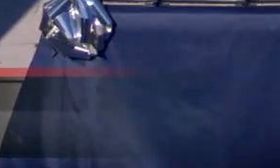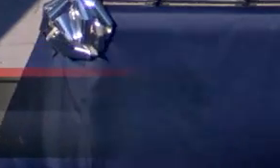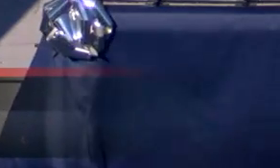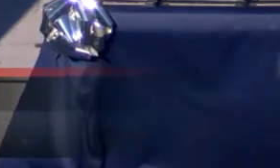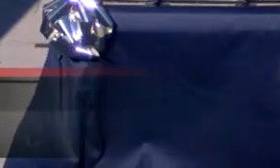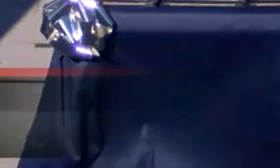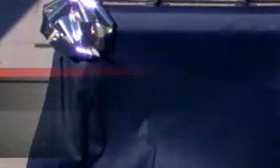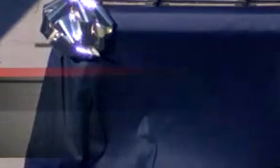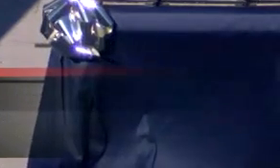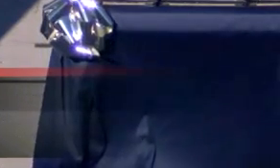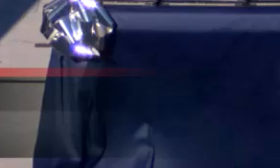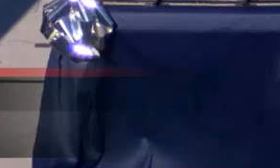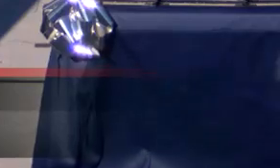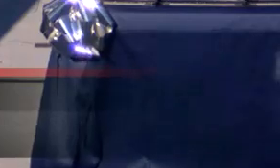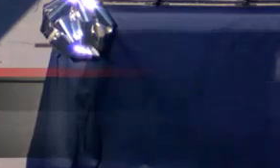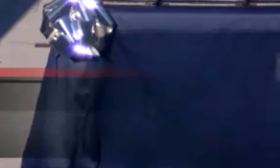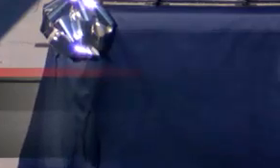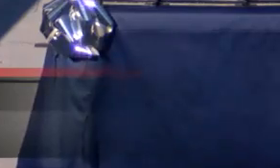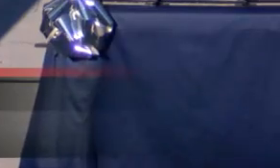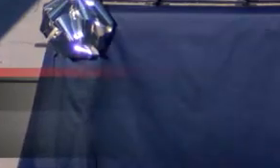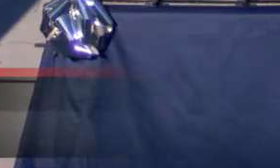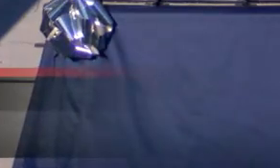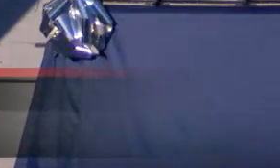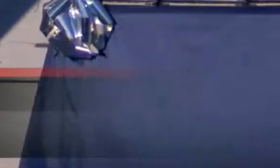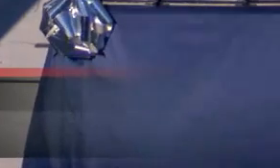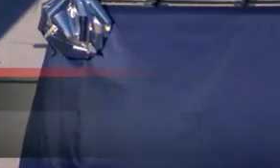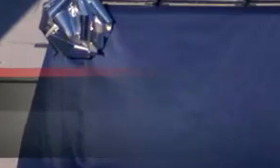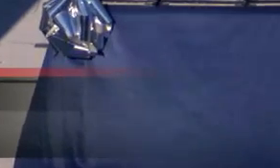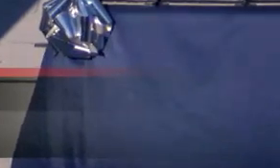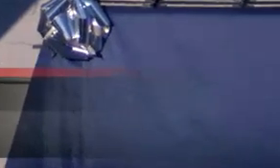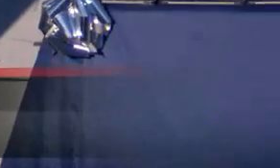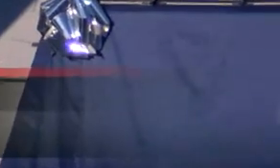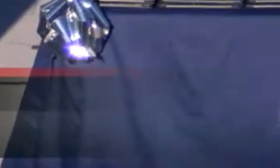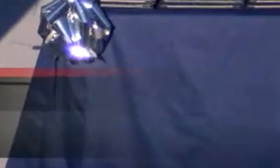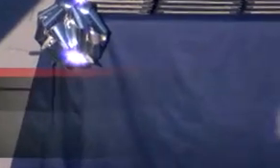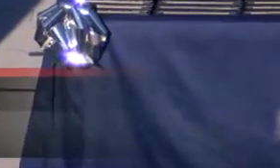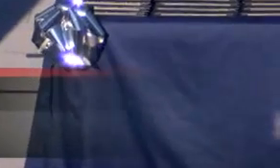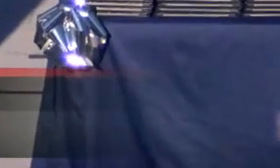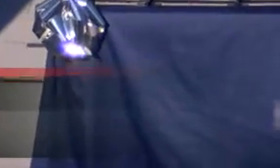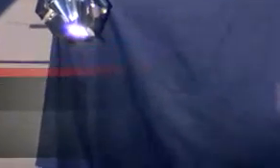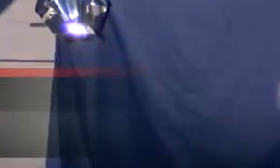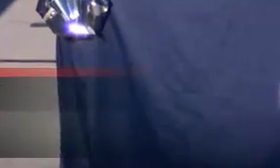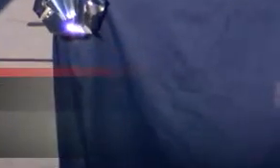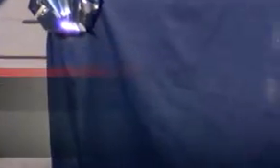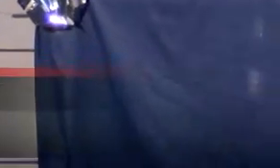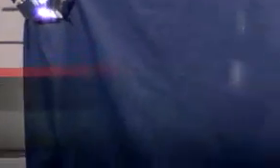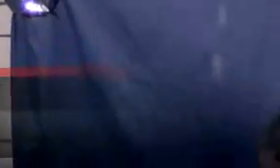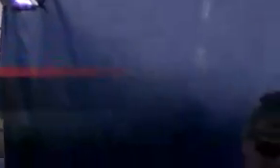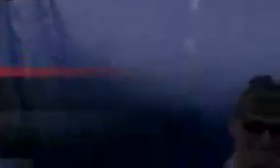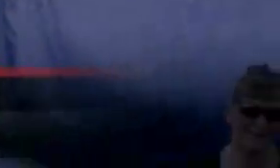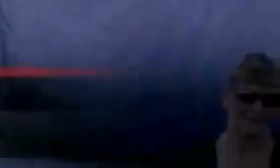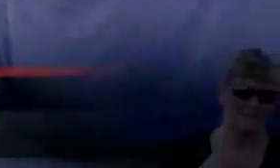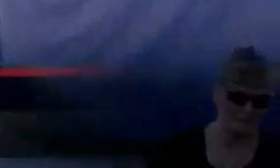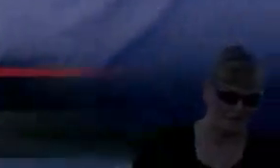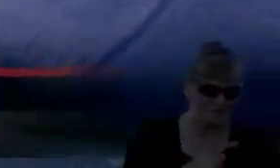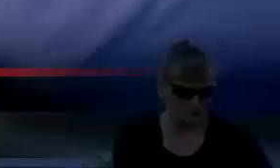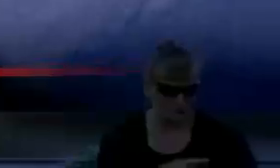school and the foundation obtained from my path of life. I thank for everyone that has developed and helped me mature as an individual. Thank